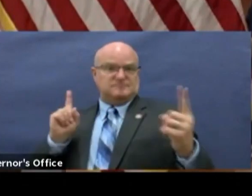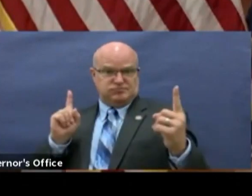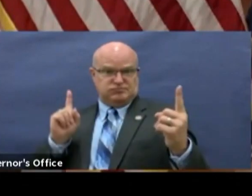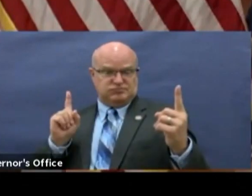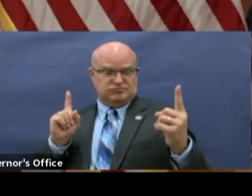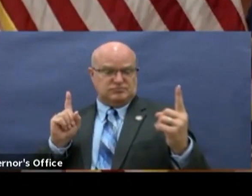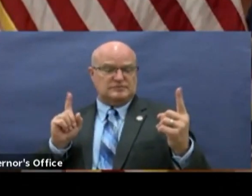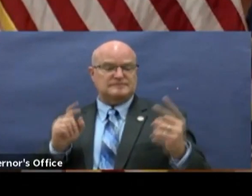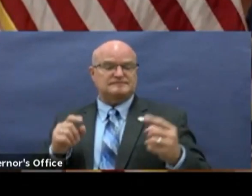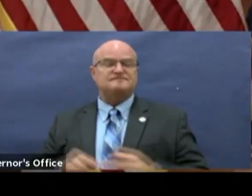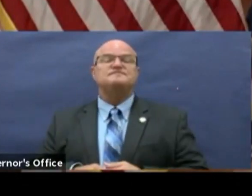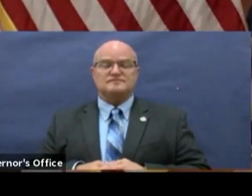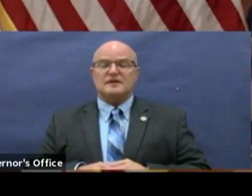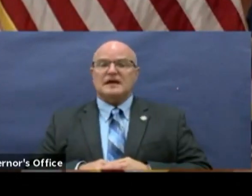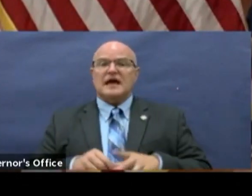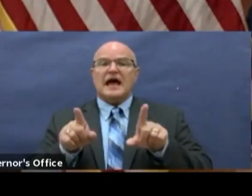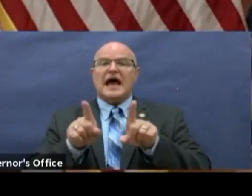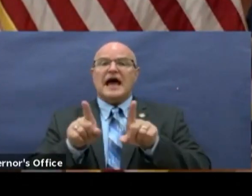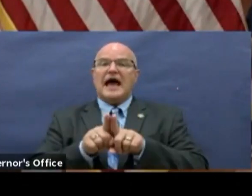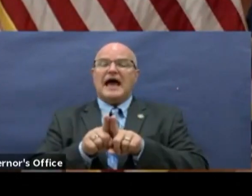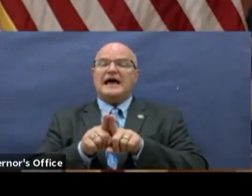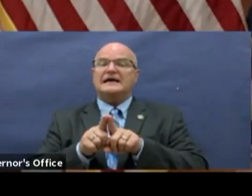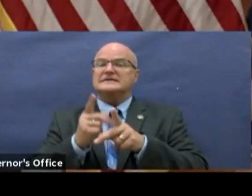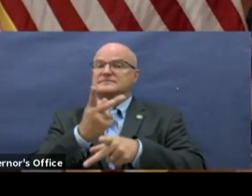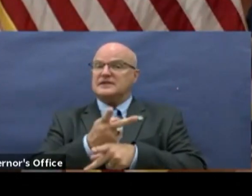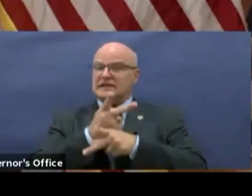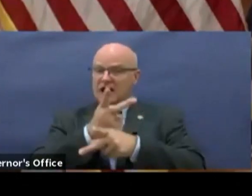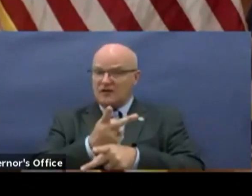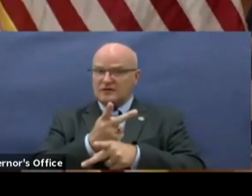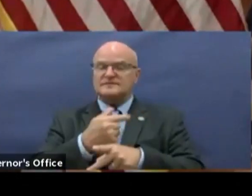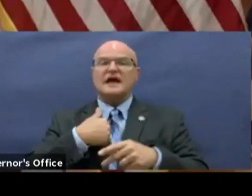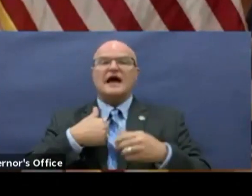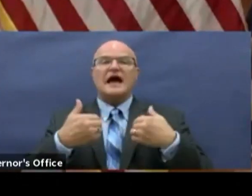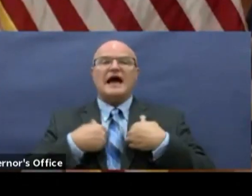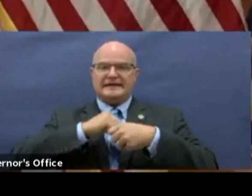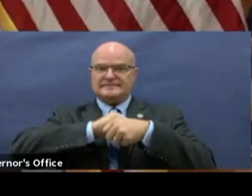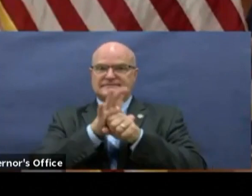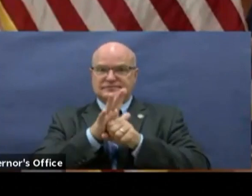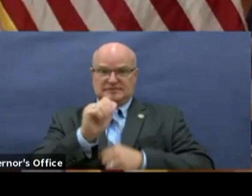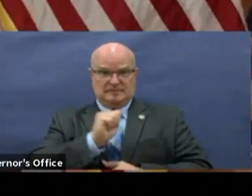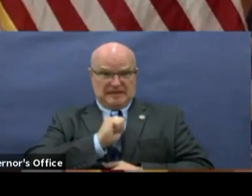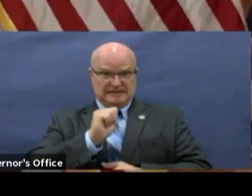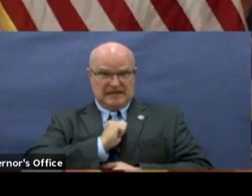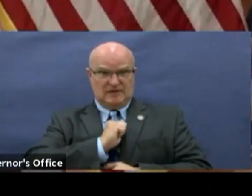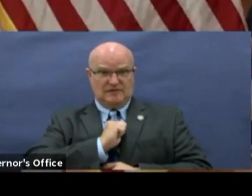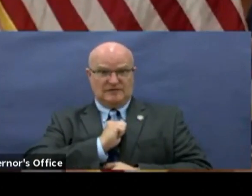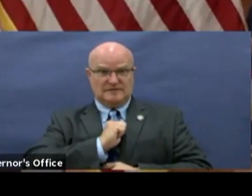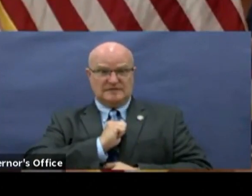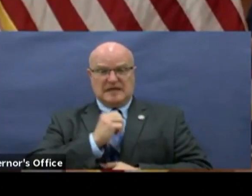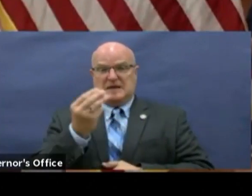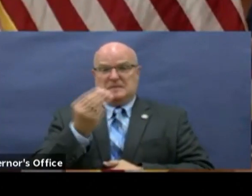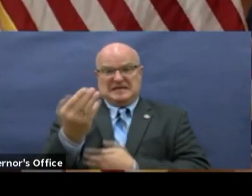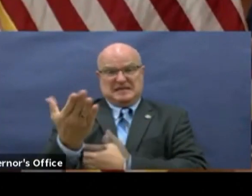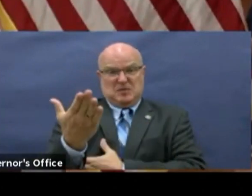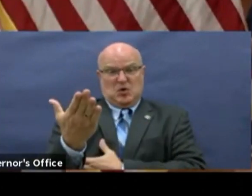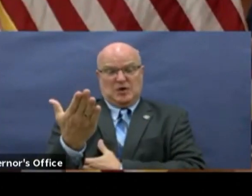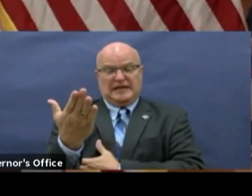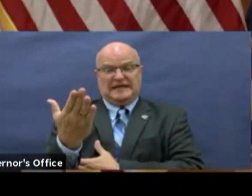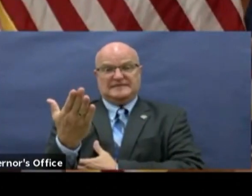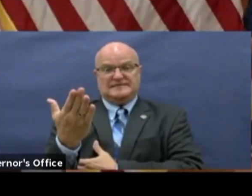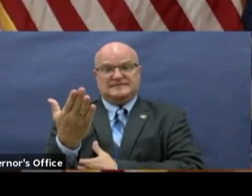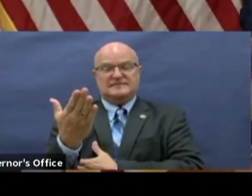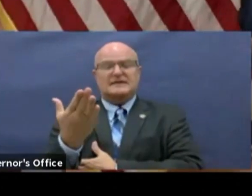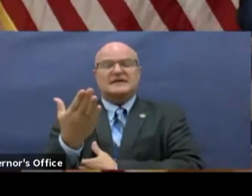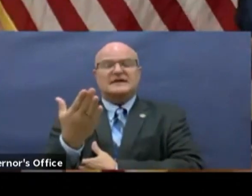tested. As a precaution, I did have a COVID test on Monday morning early.